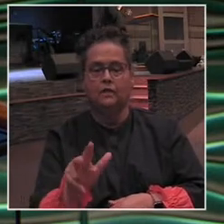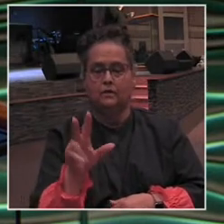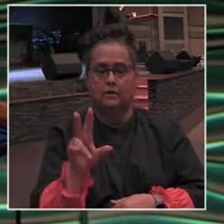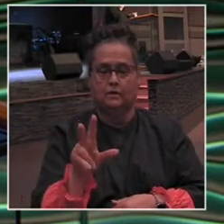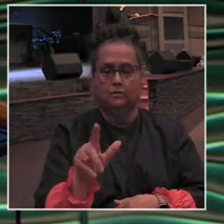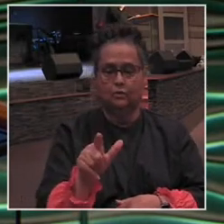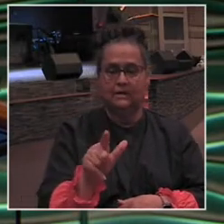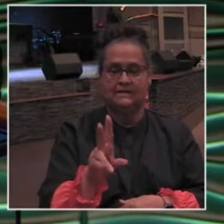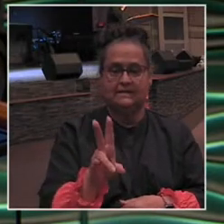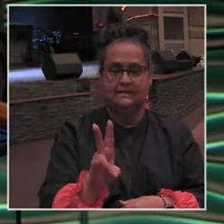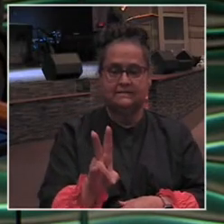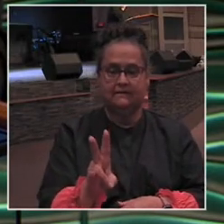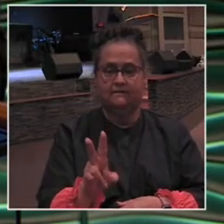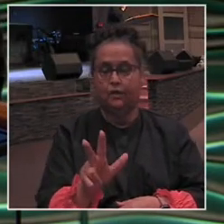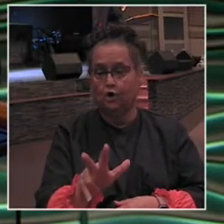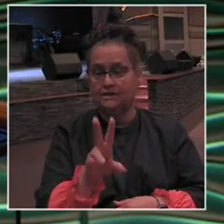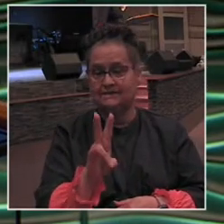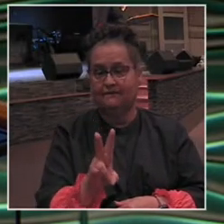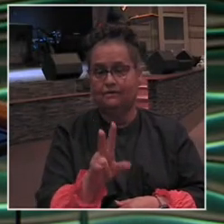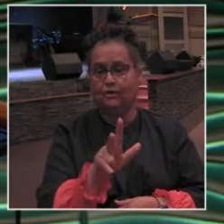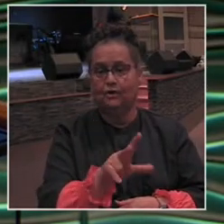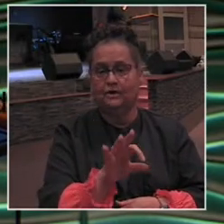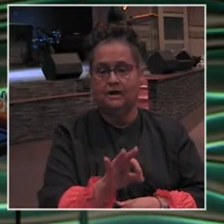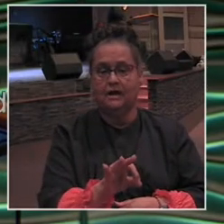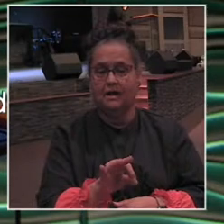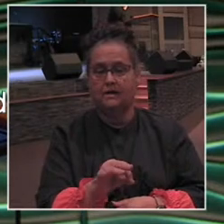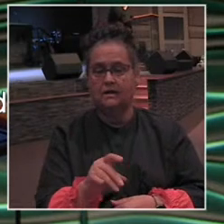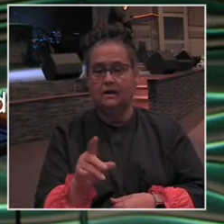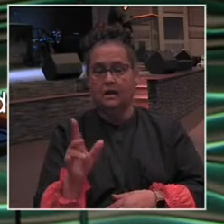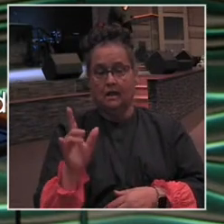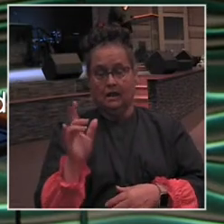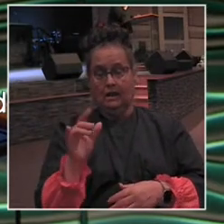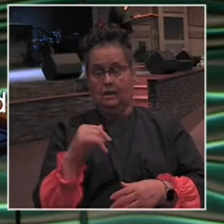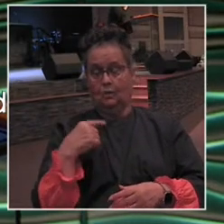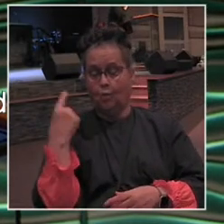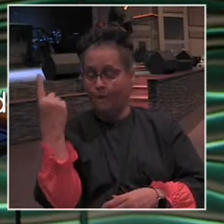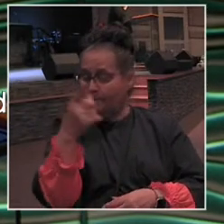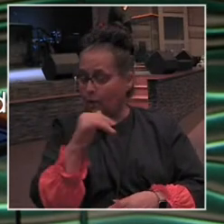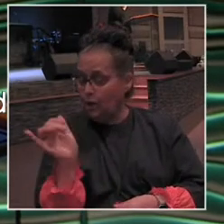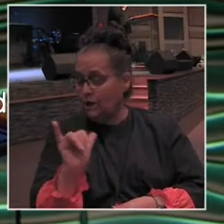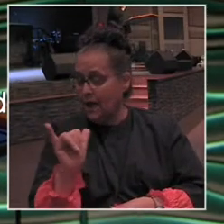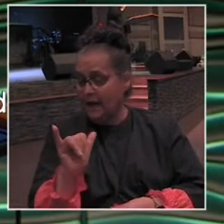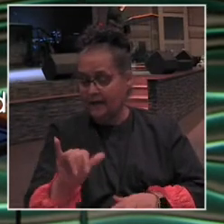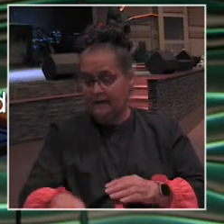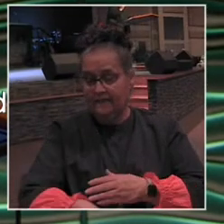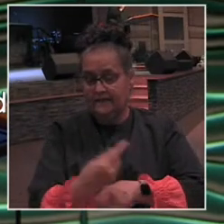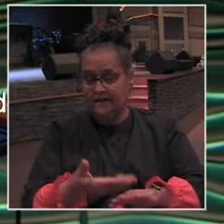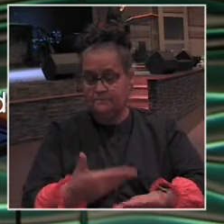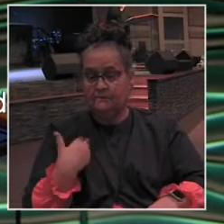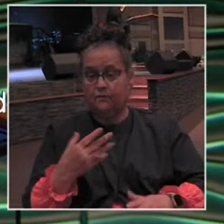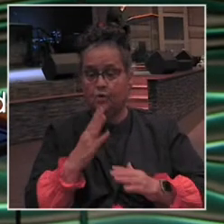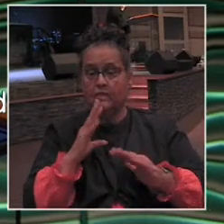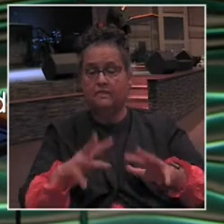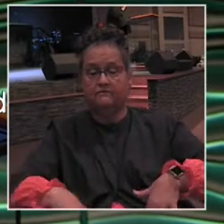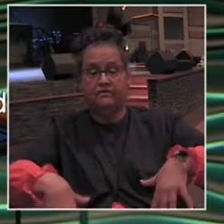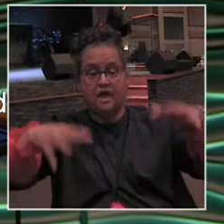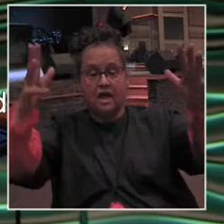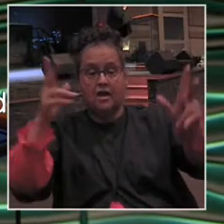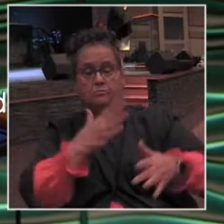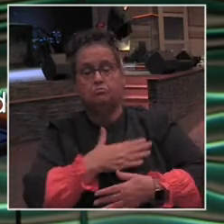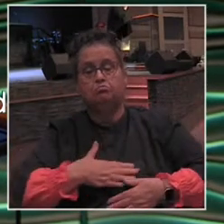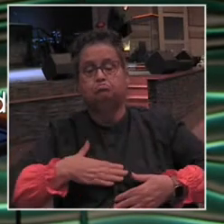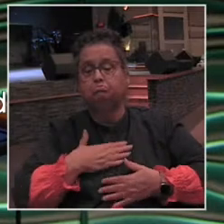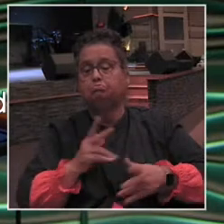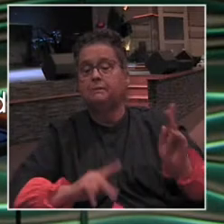of Man returns, it will be like in Noah's day. In those days before the flood, the people were enjoying